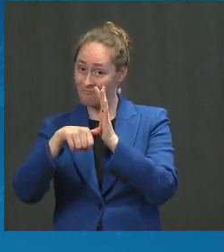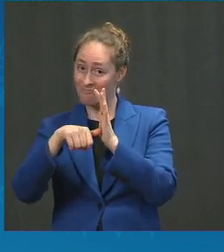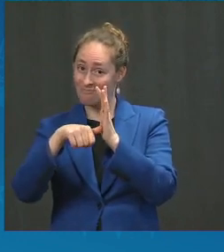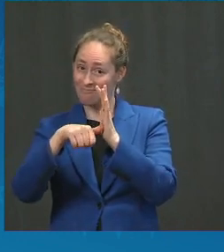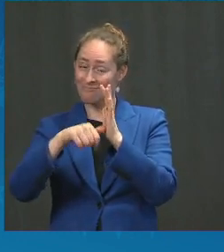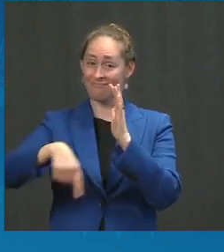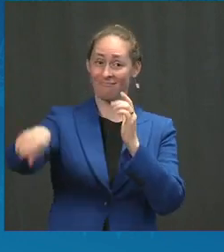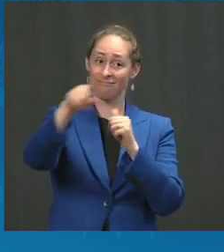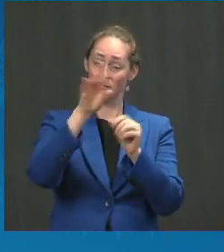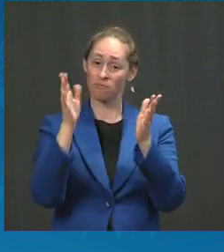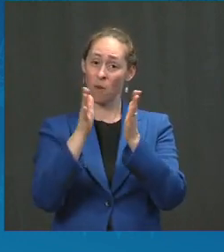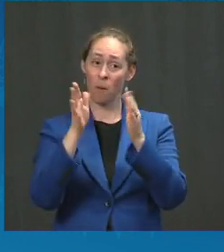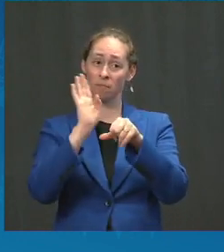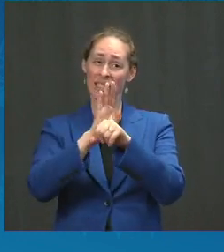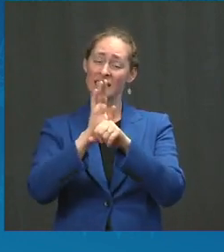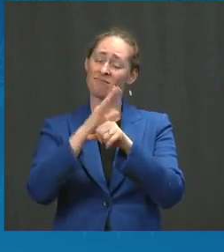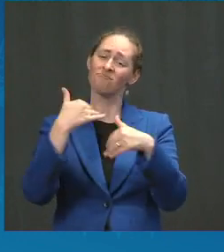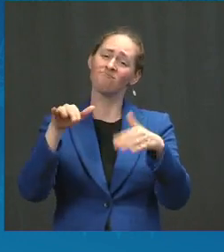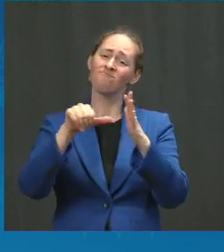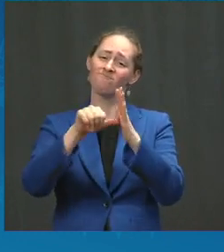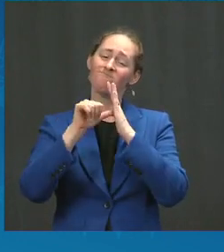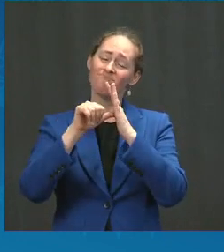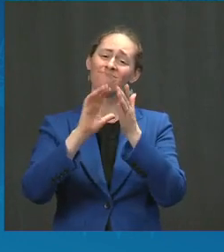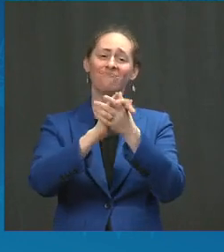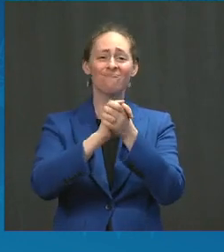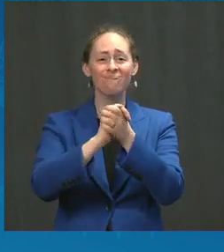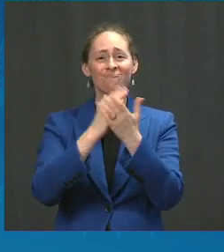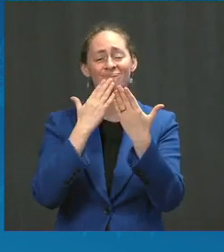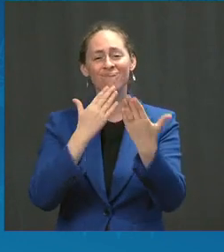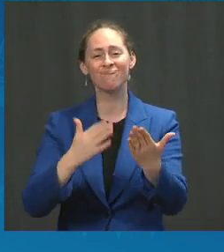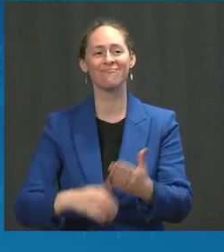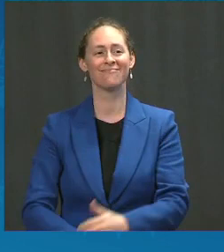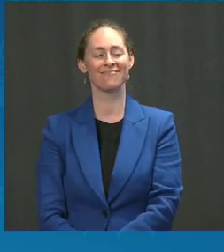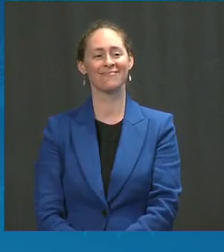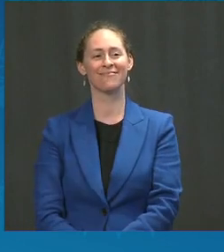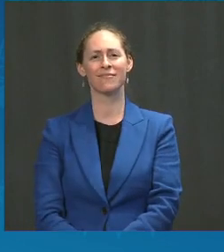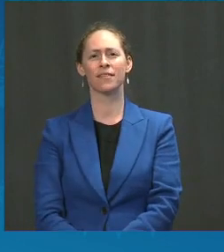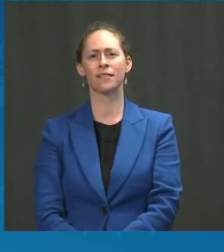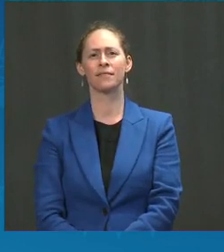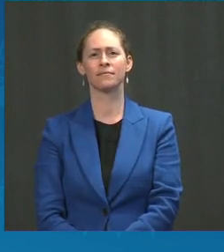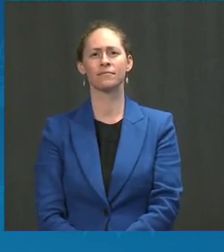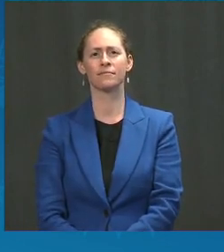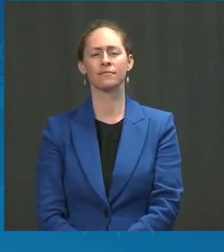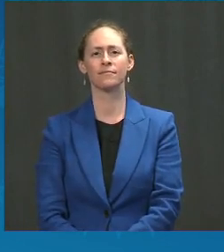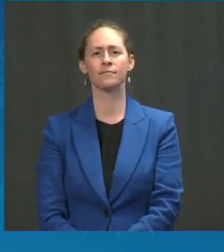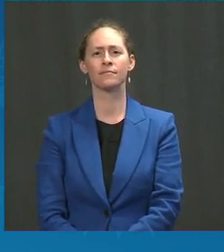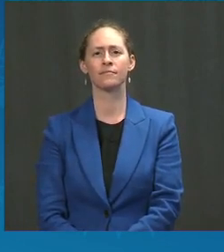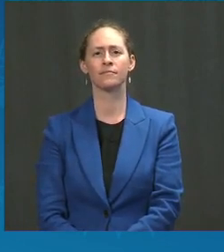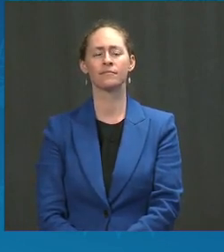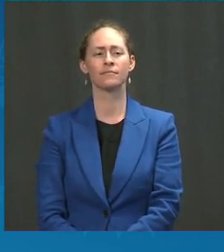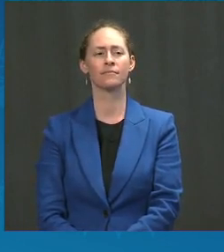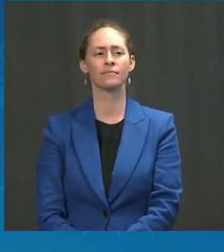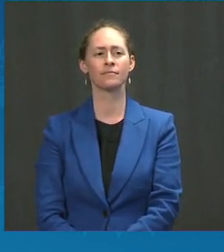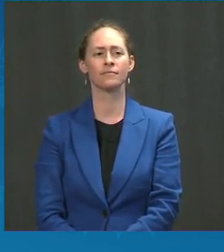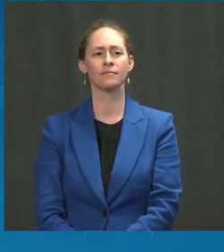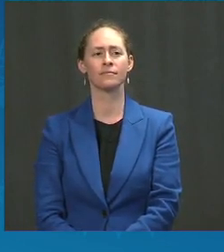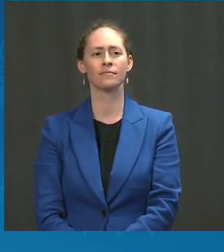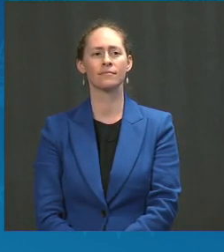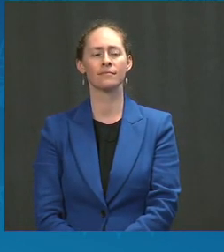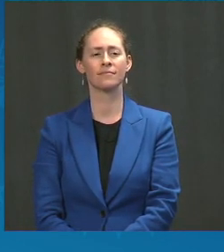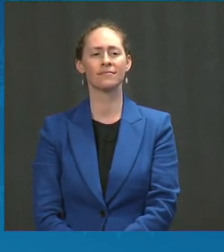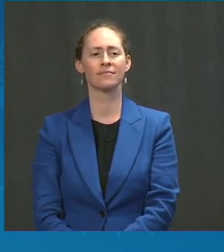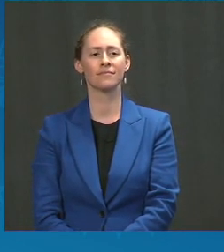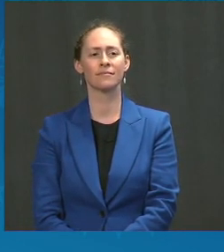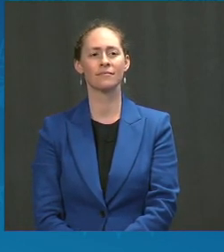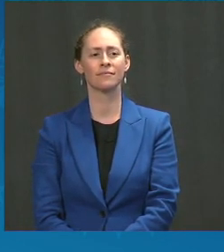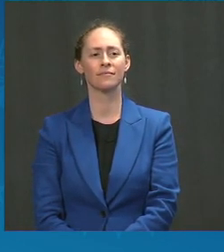to your family for your success. Well, thank you very much, Madam Vice President. Thank you. And if you keep listening, we